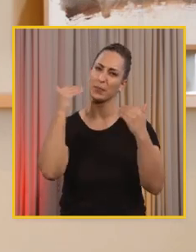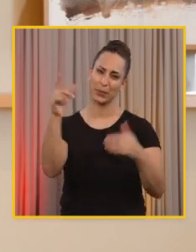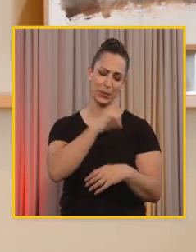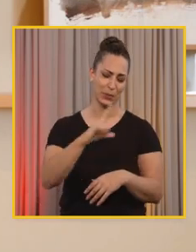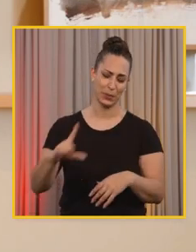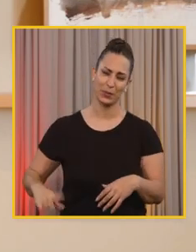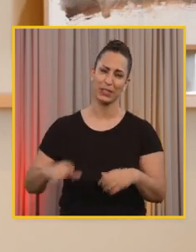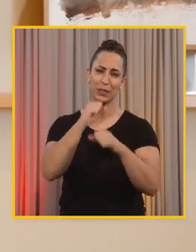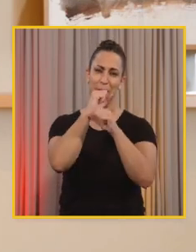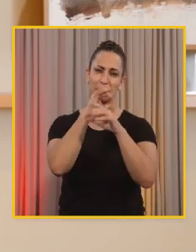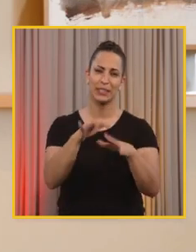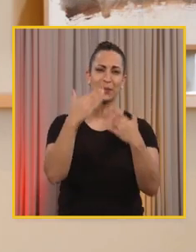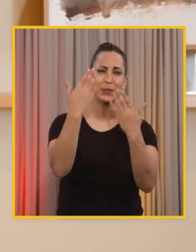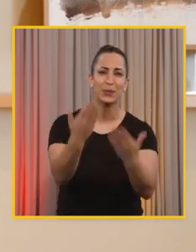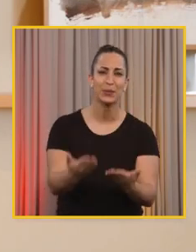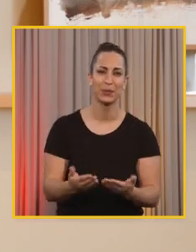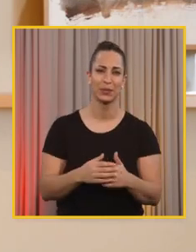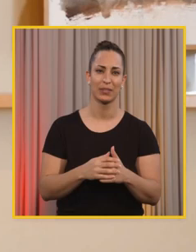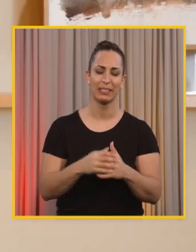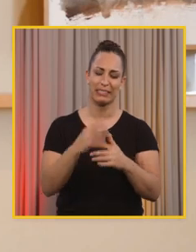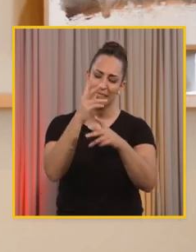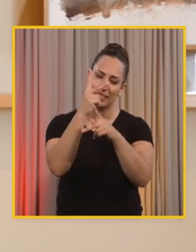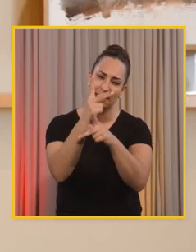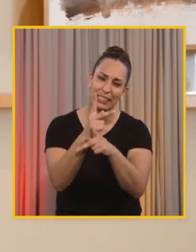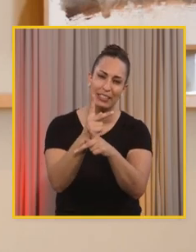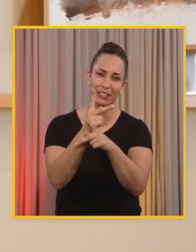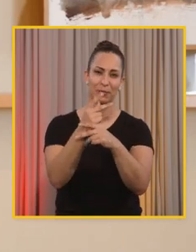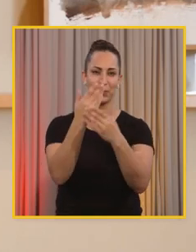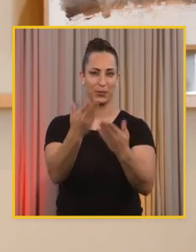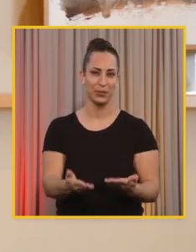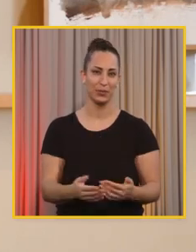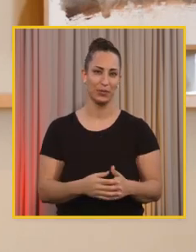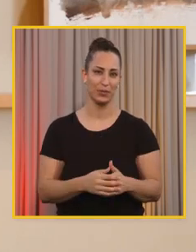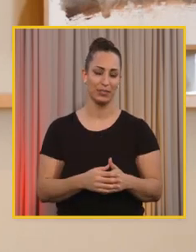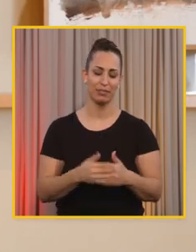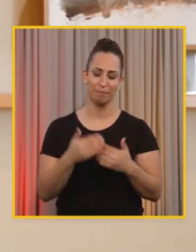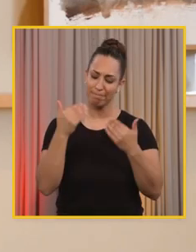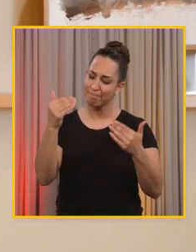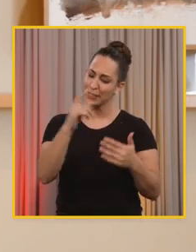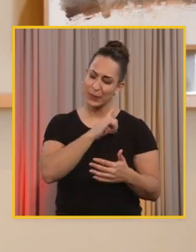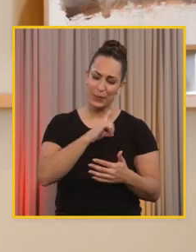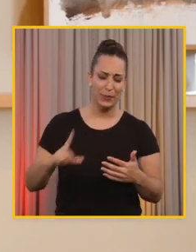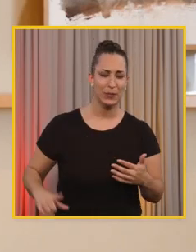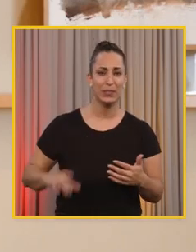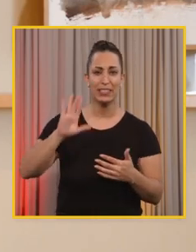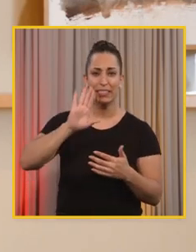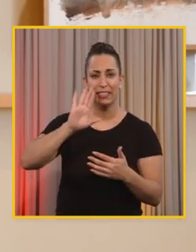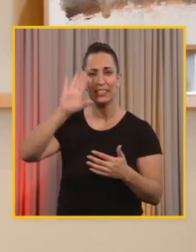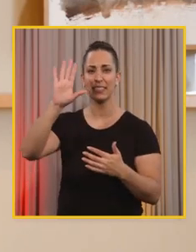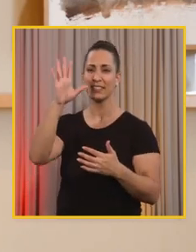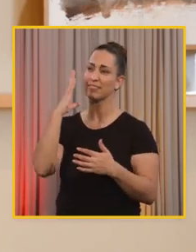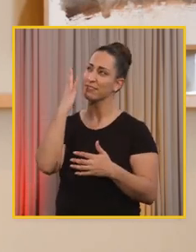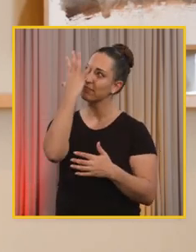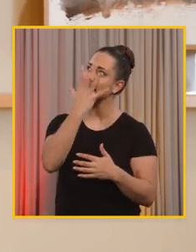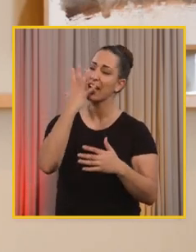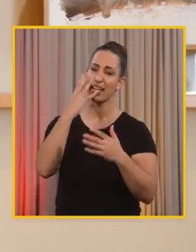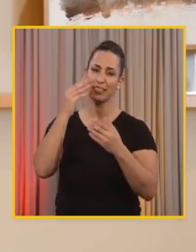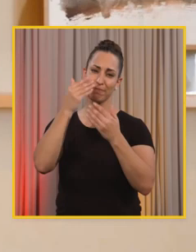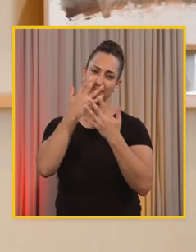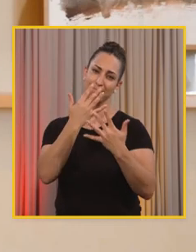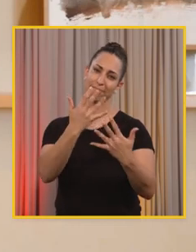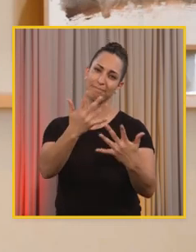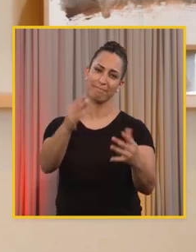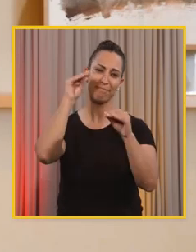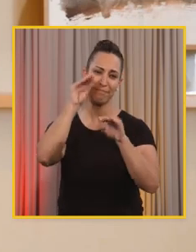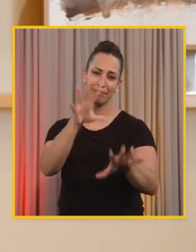the Lord bless you and keep you. May the Lord make his face